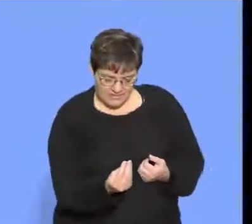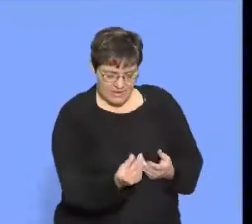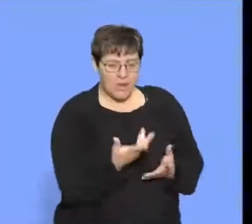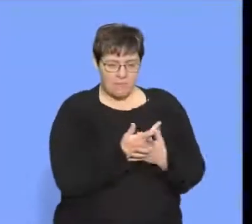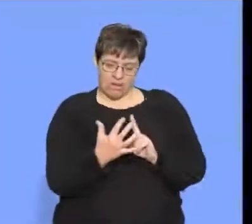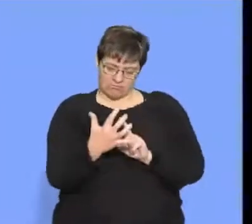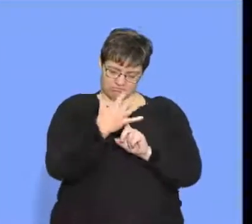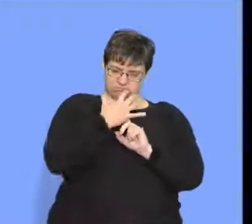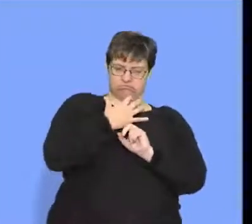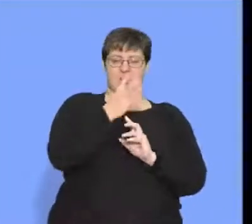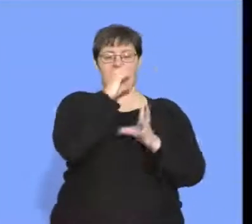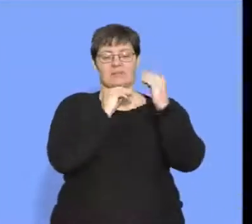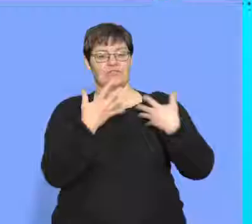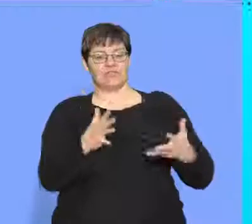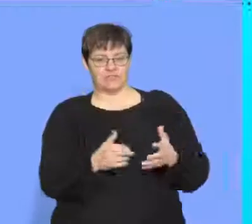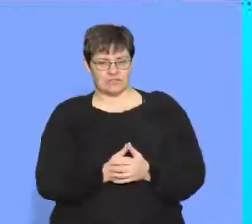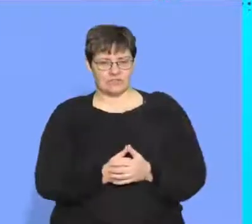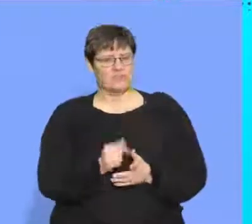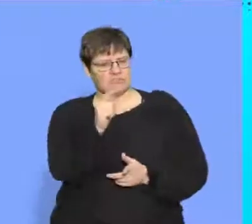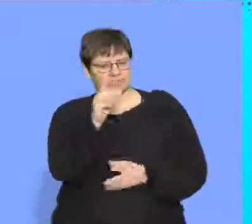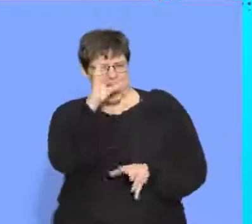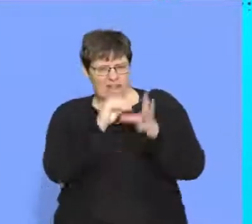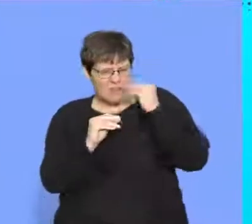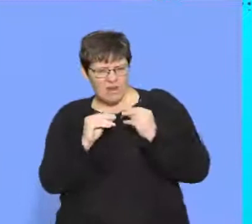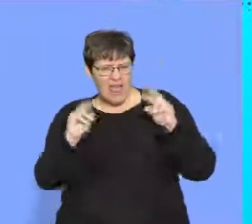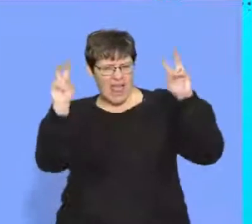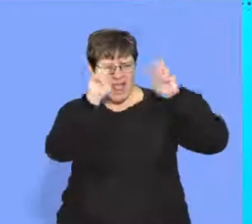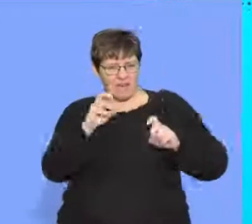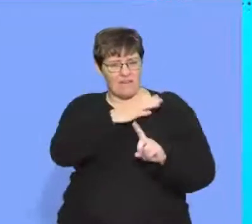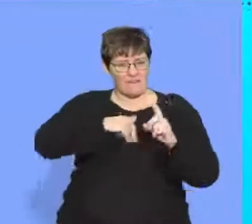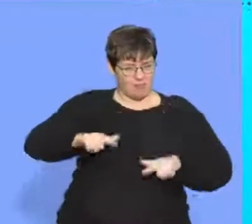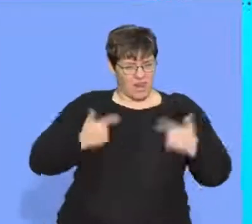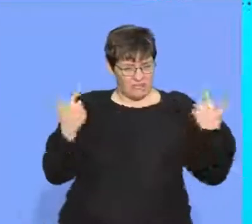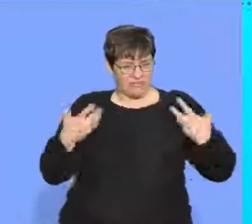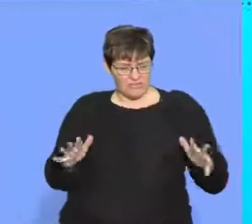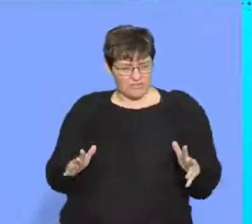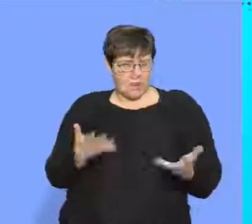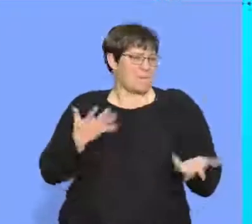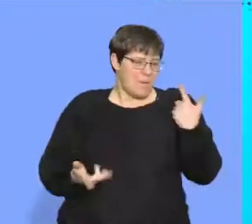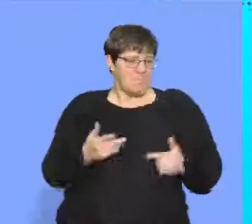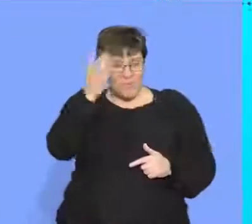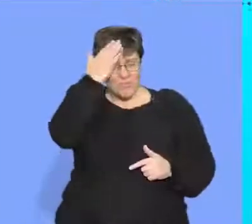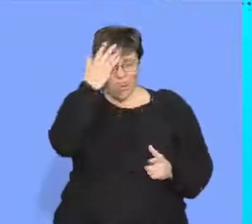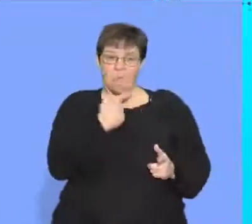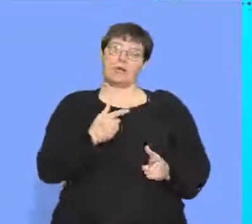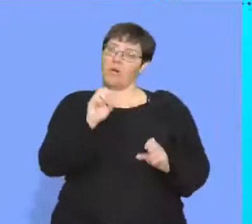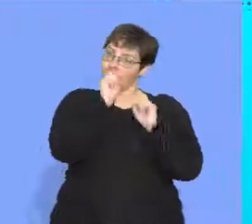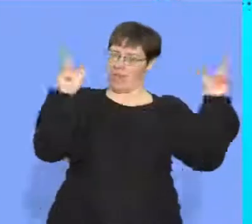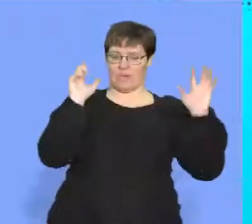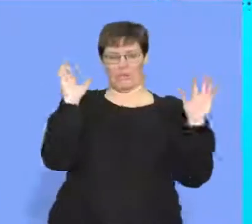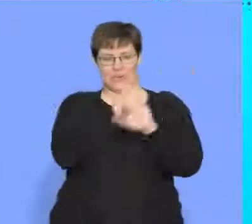and then experience a force. Have you ever experienced electric fields in your own life? You probably have without